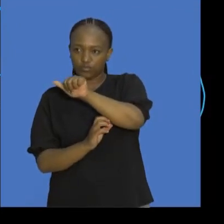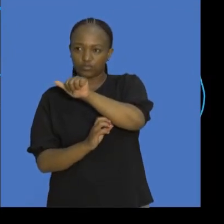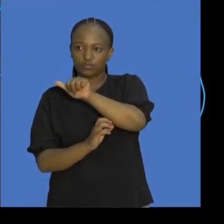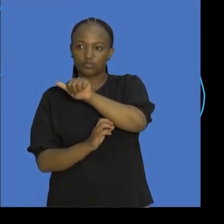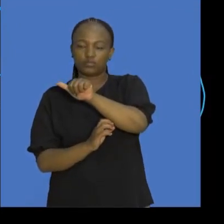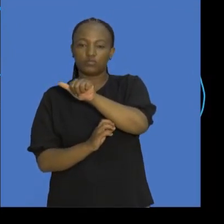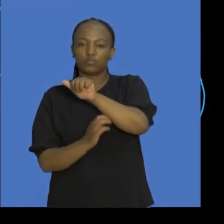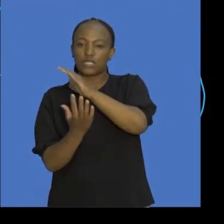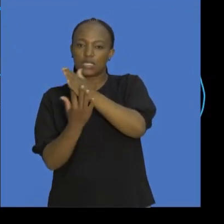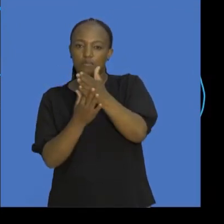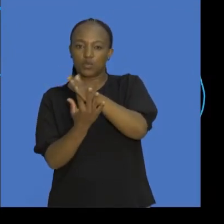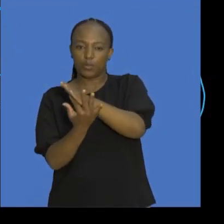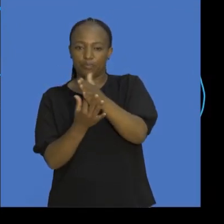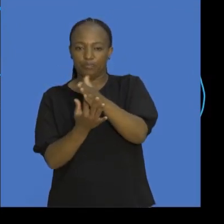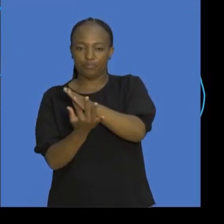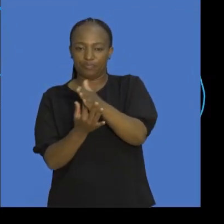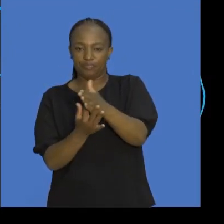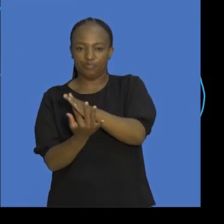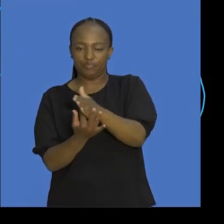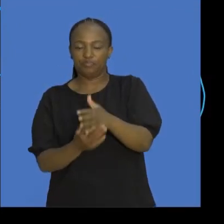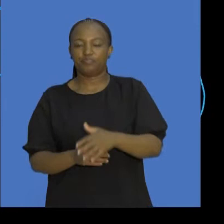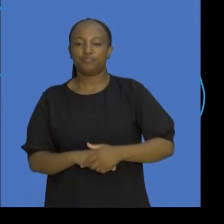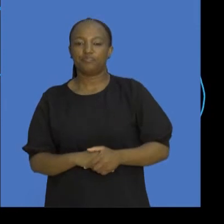6. 6.5 is between there.